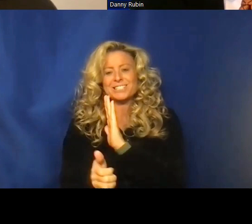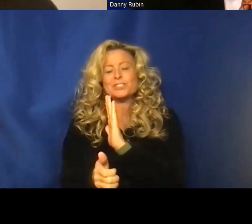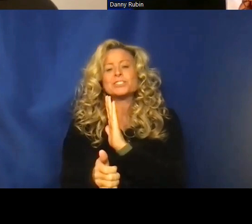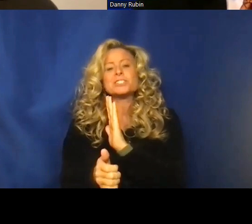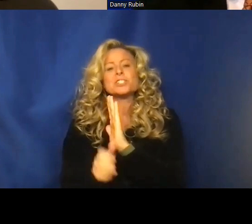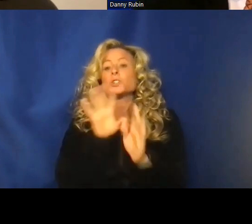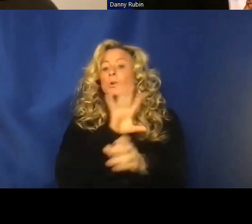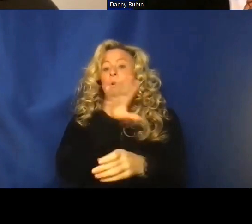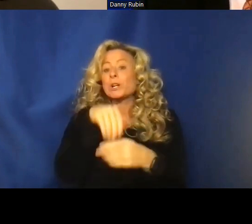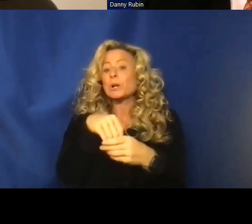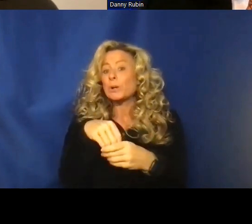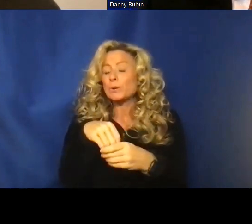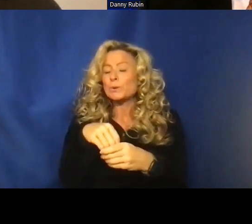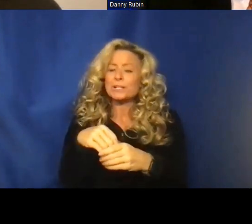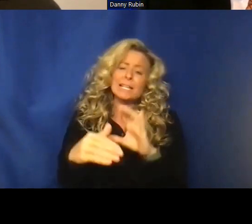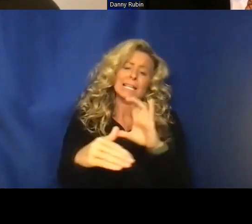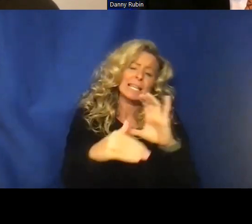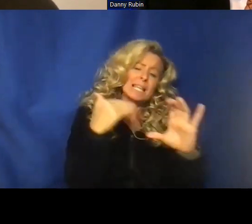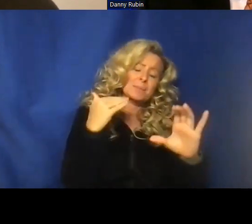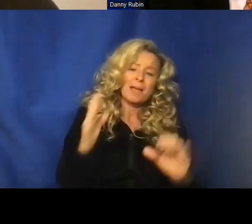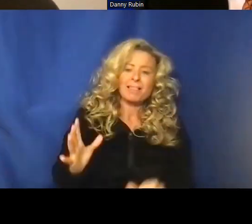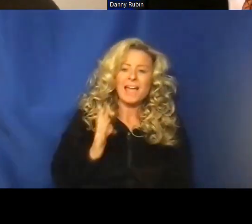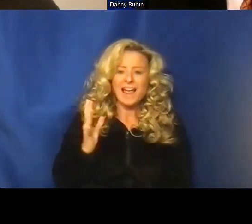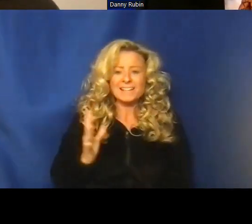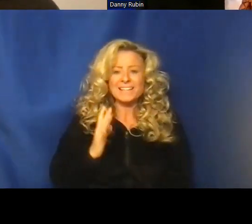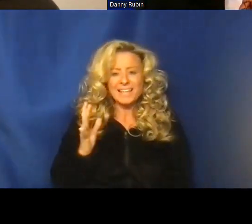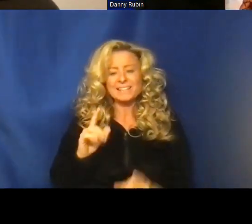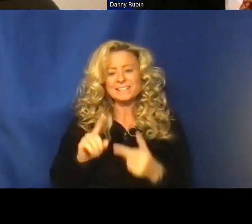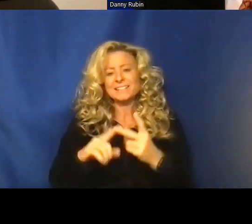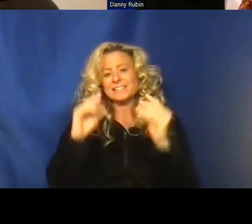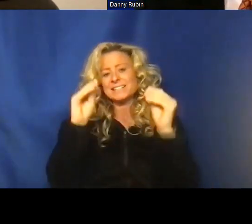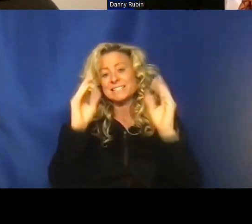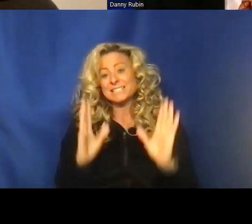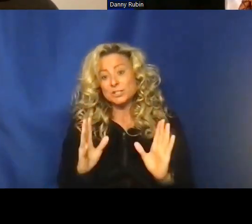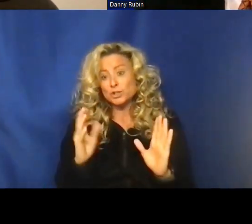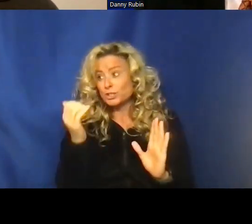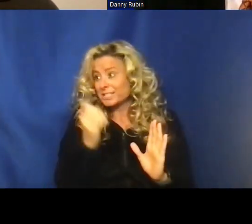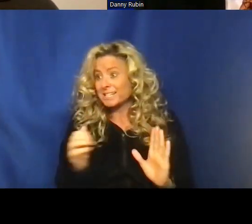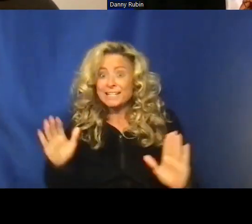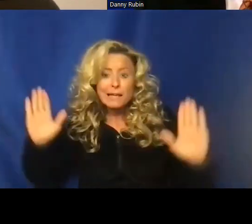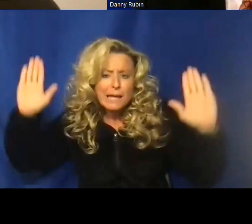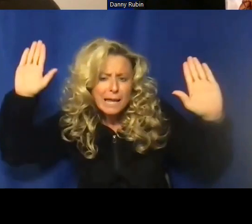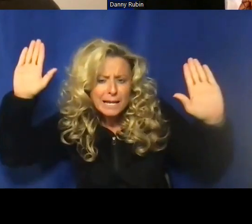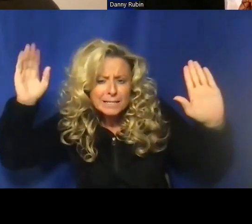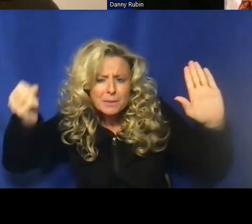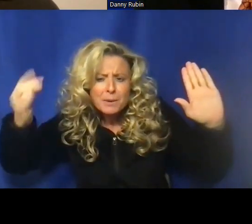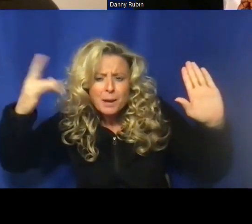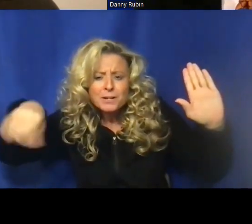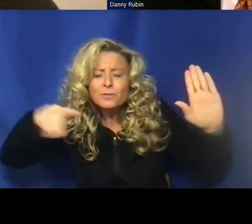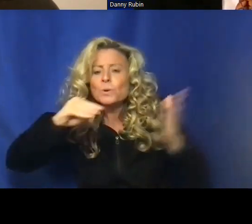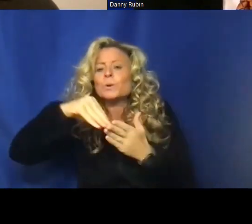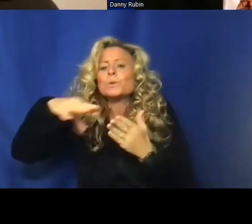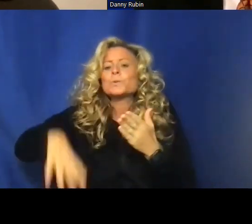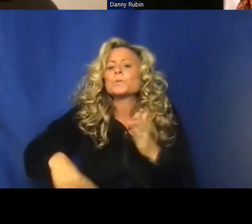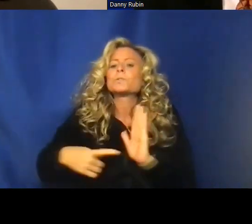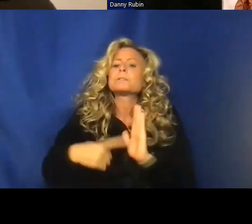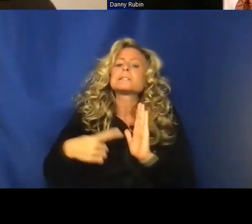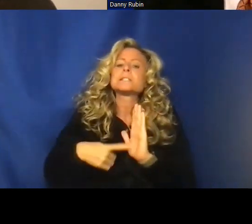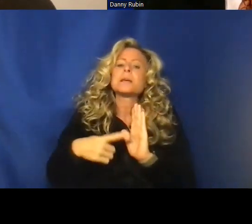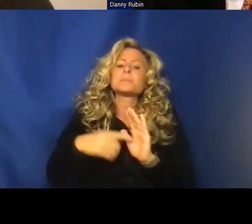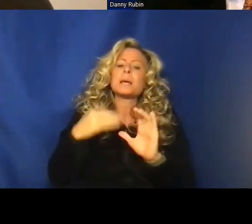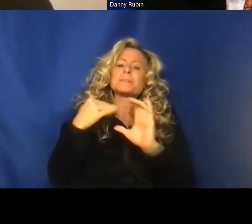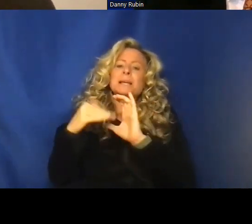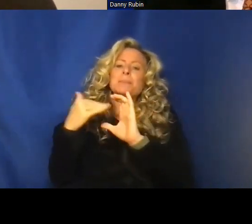to include email etiquette. Teachers, any hands up? How many of your students will sometimes send